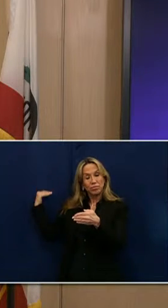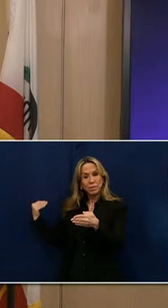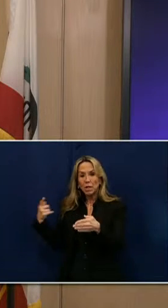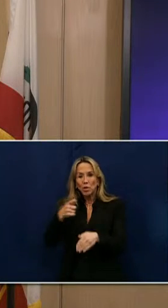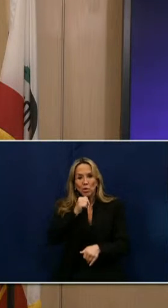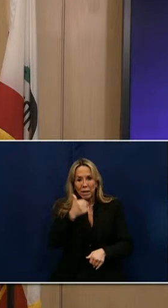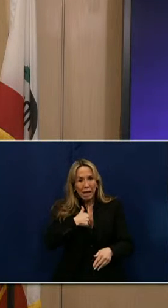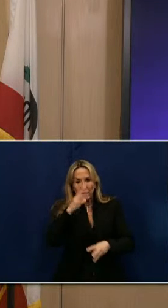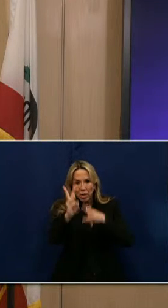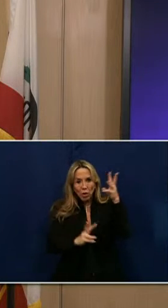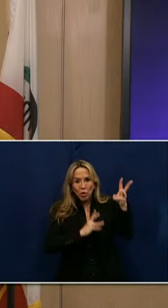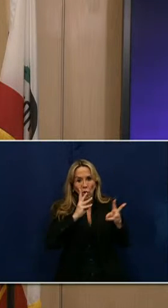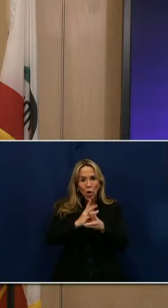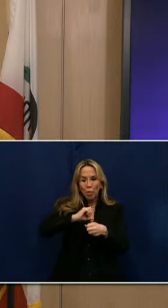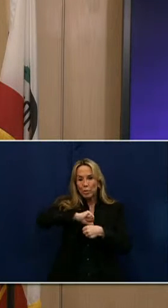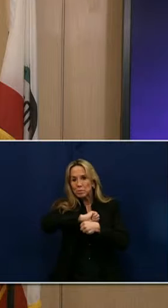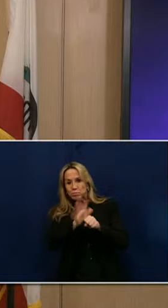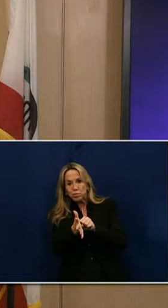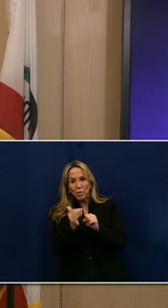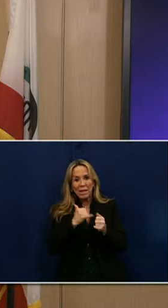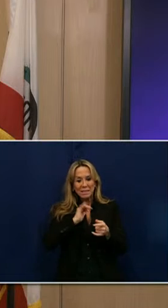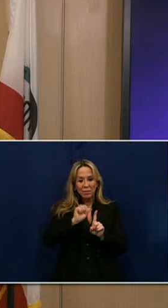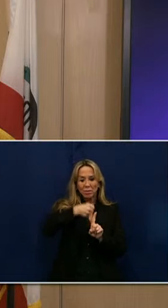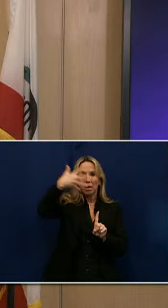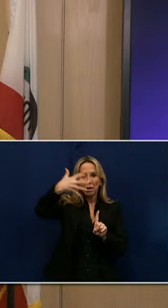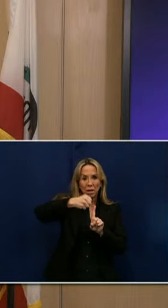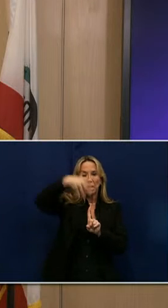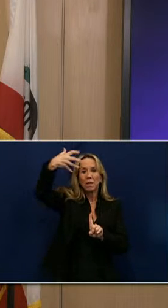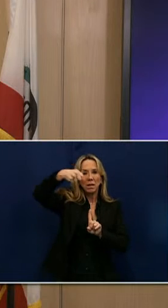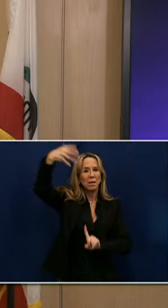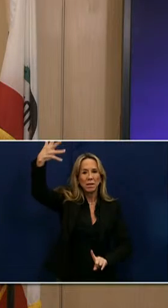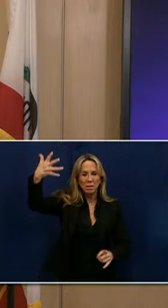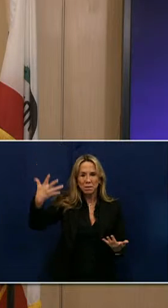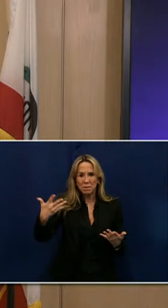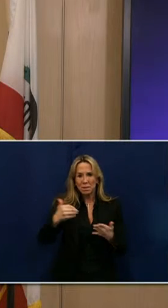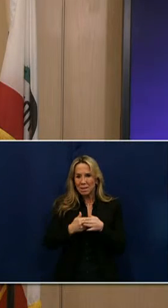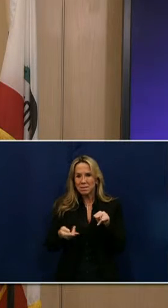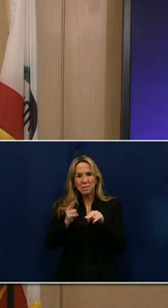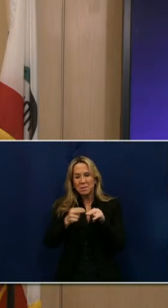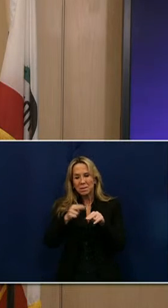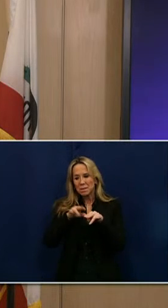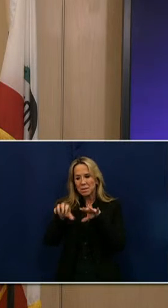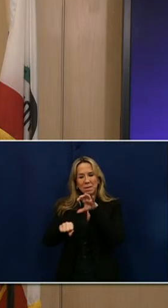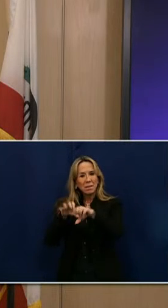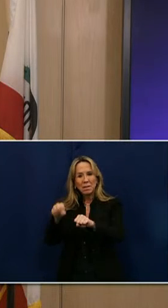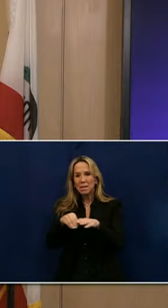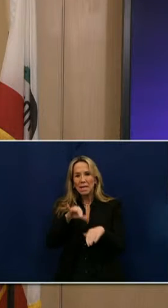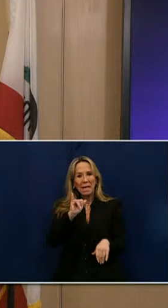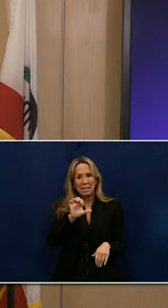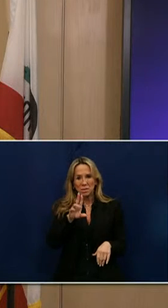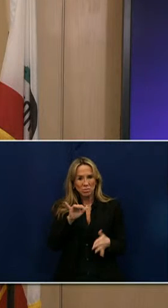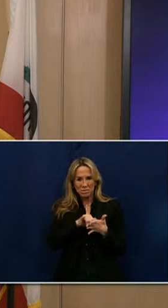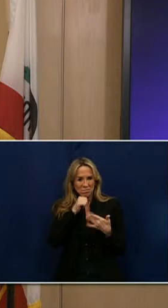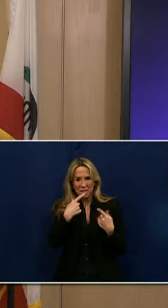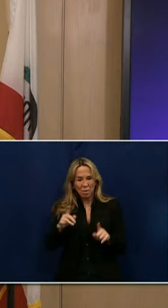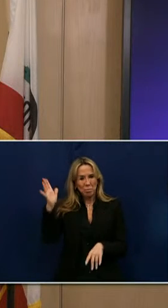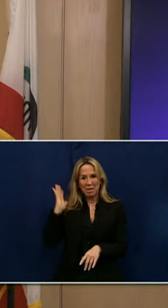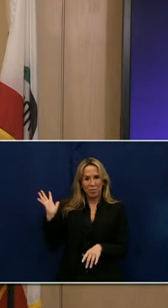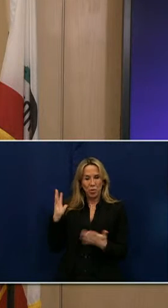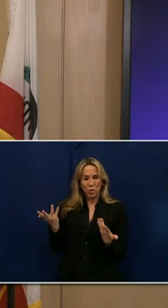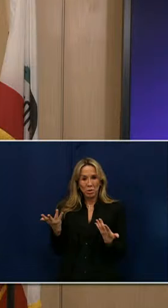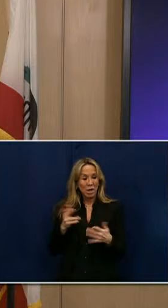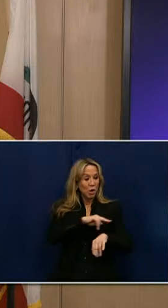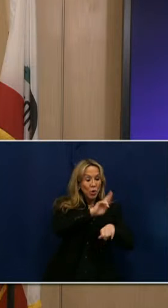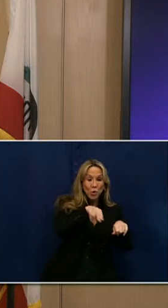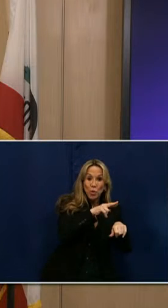a global pandemic that is having an exponential daily rise in the number of ICU beds that are being taken up. In a normal year, you